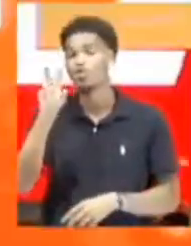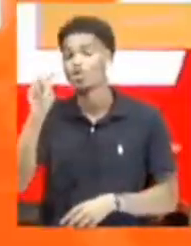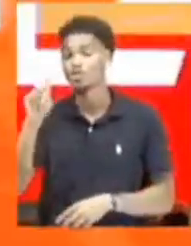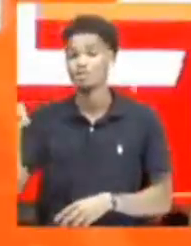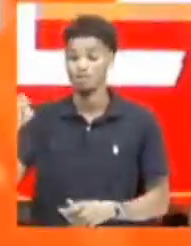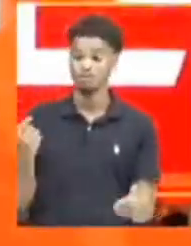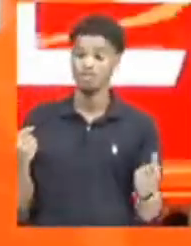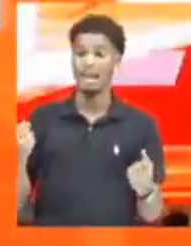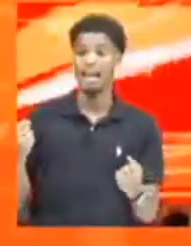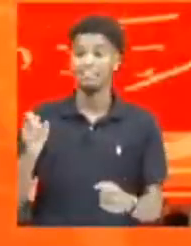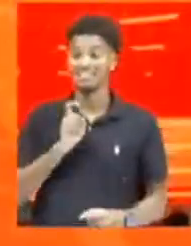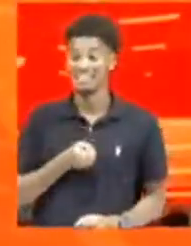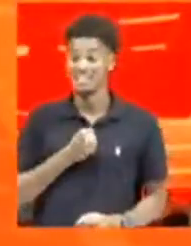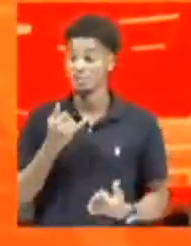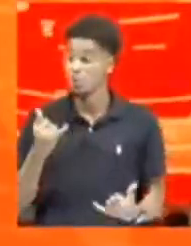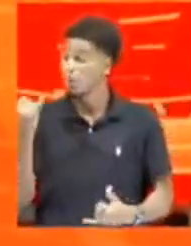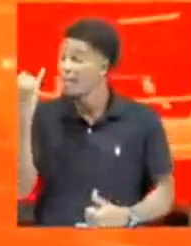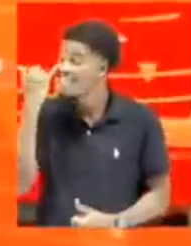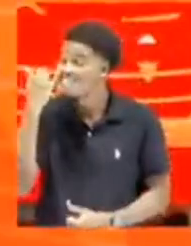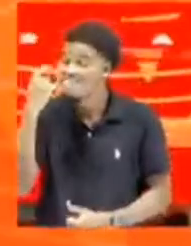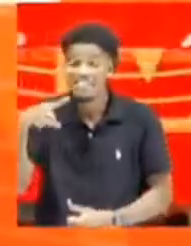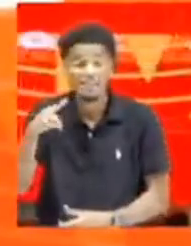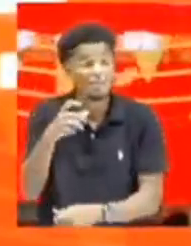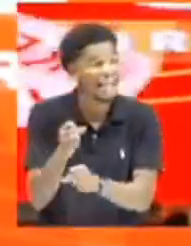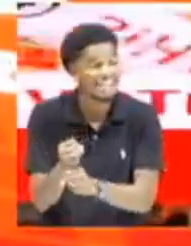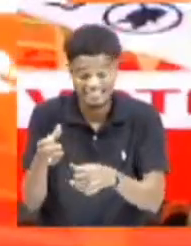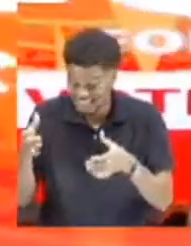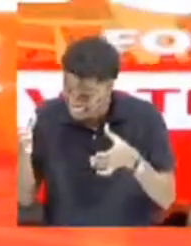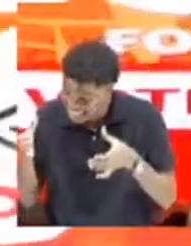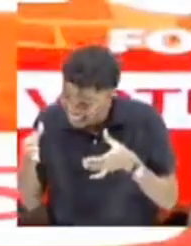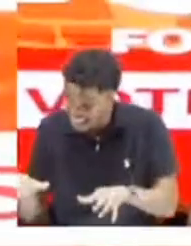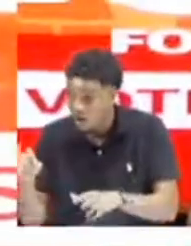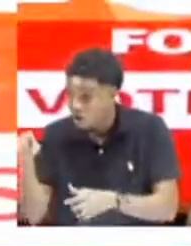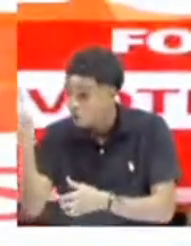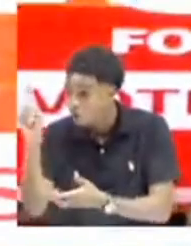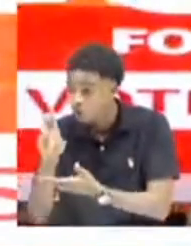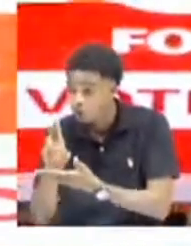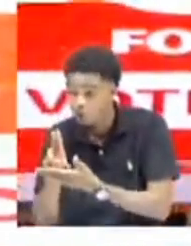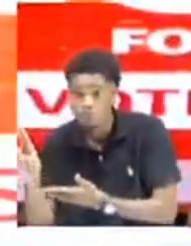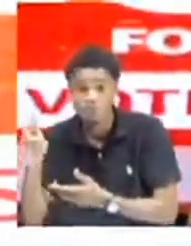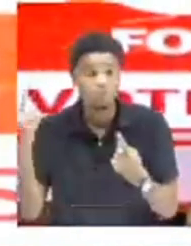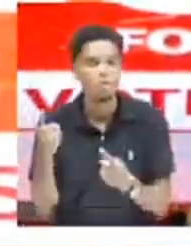a little chance, the engineers.